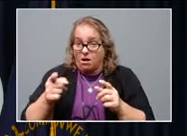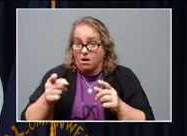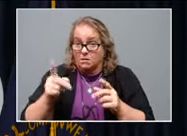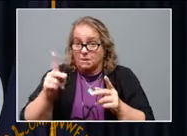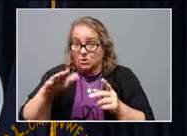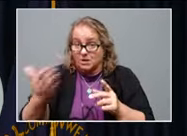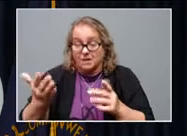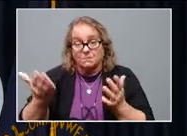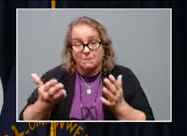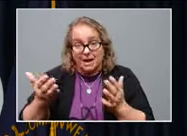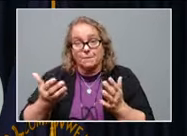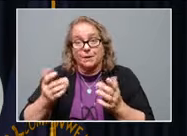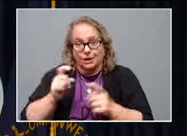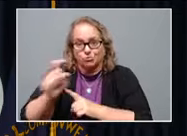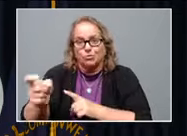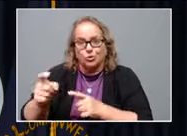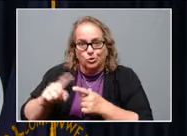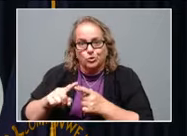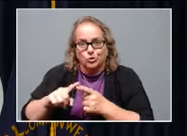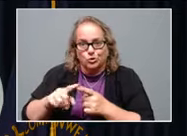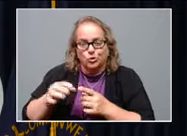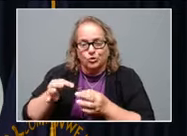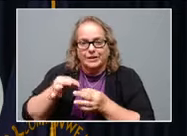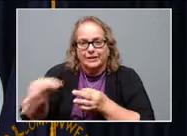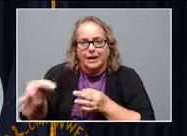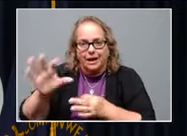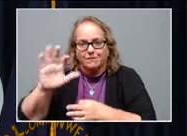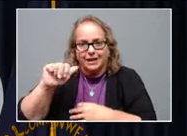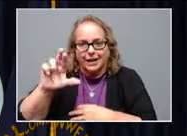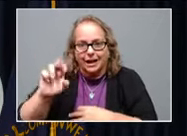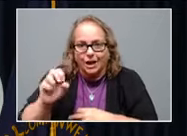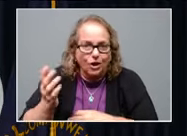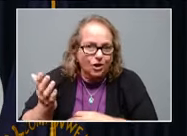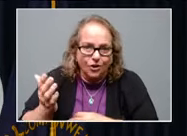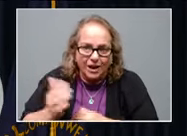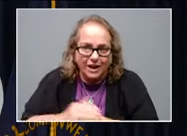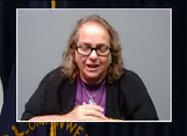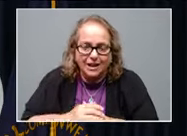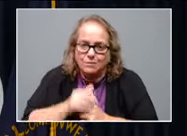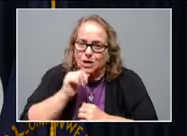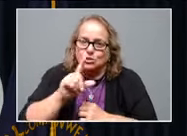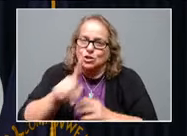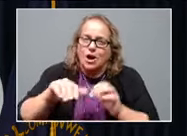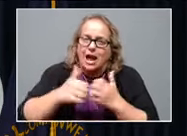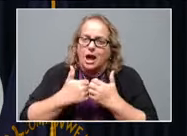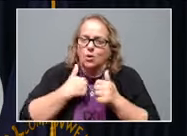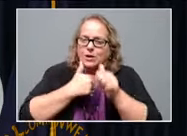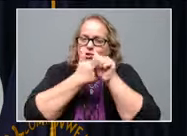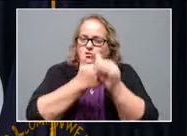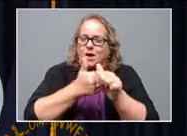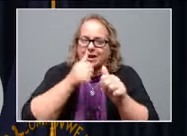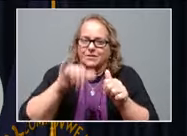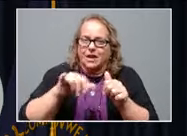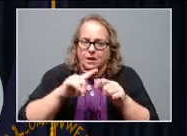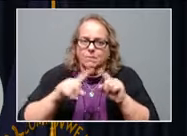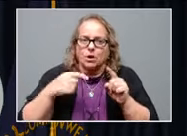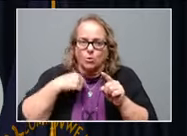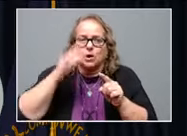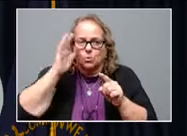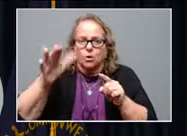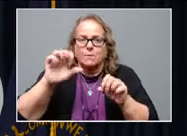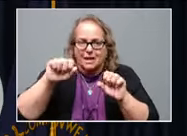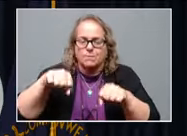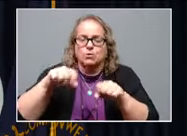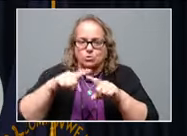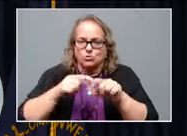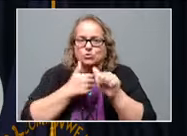So I don't know how we necessarily track that, but it's going to happen. I mean, it's absolutely going to